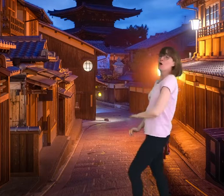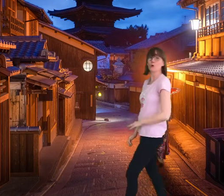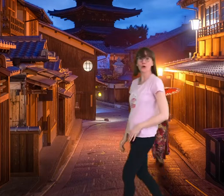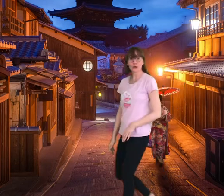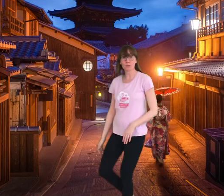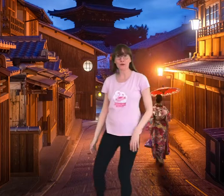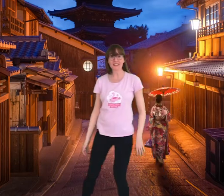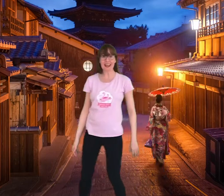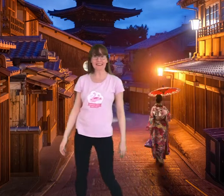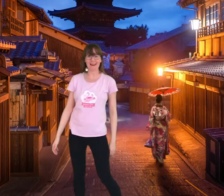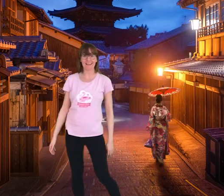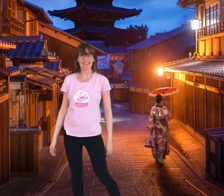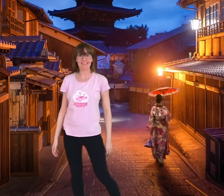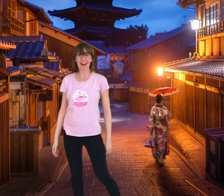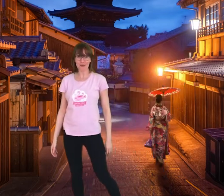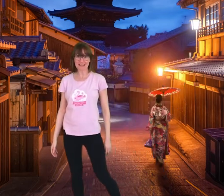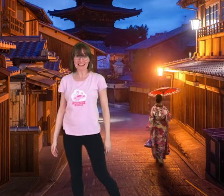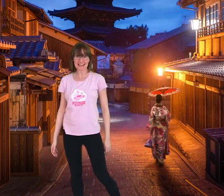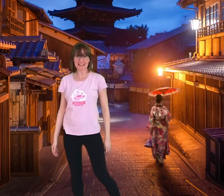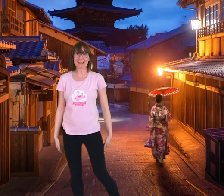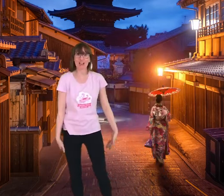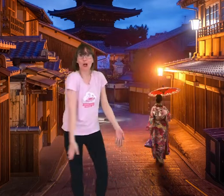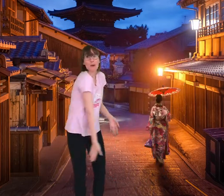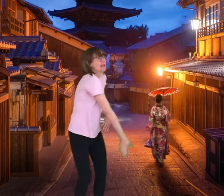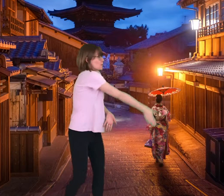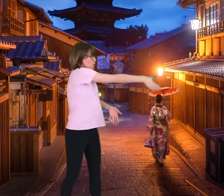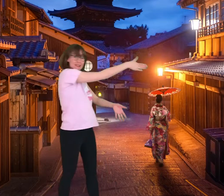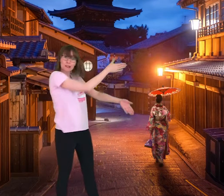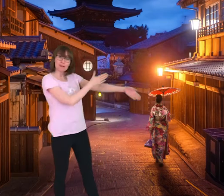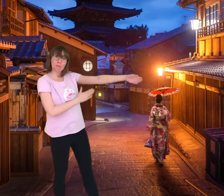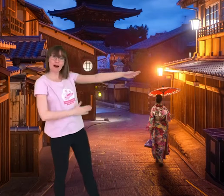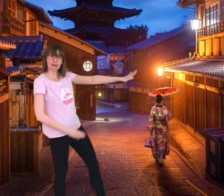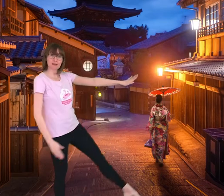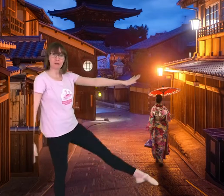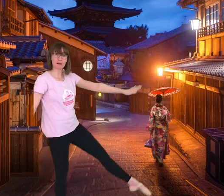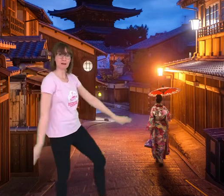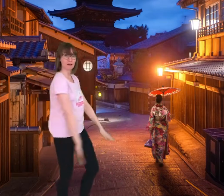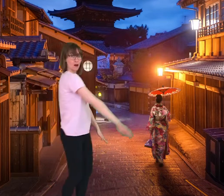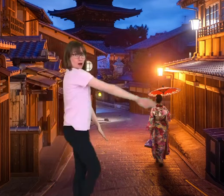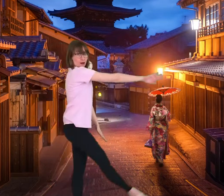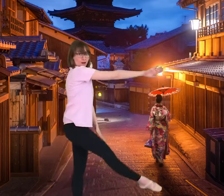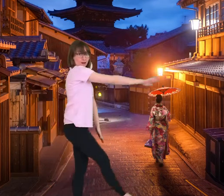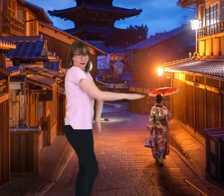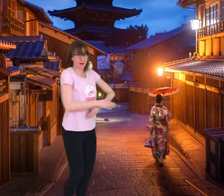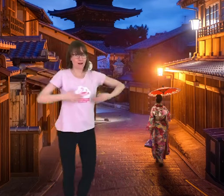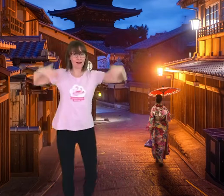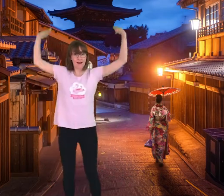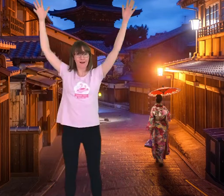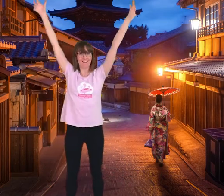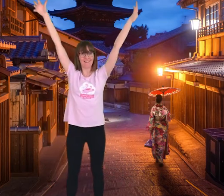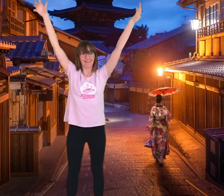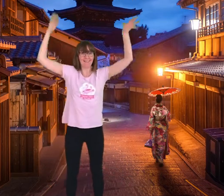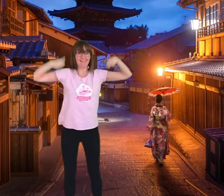moves, or you could move together. Are you ready? Let's go. So dancing with your partners, everyone.